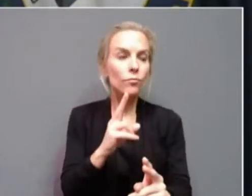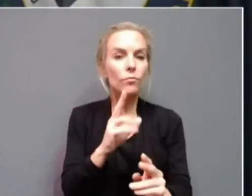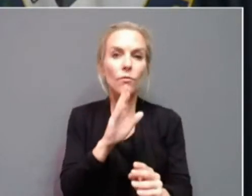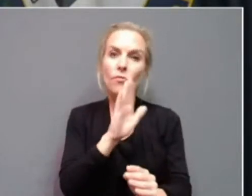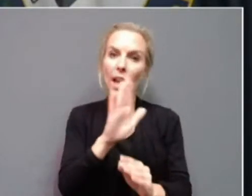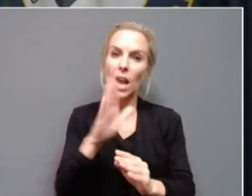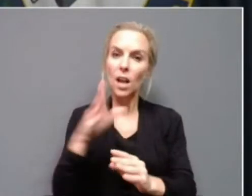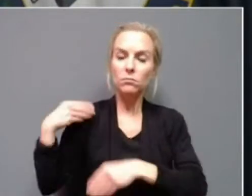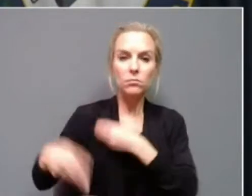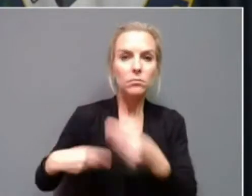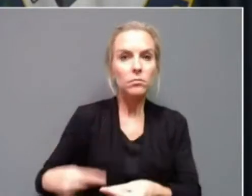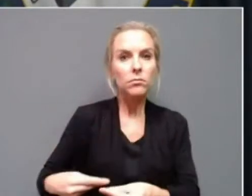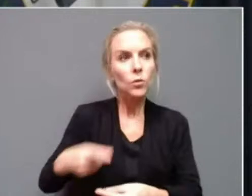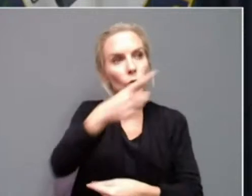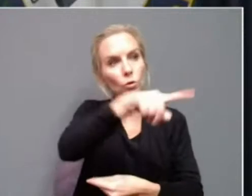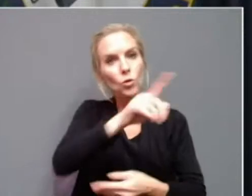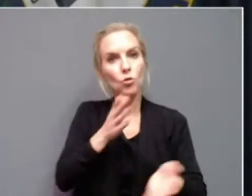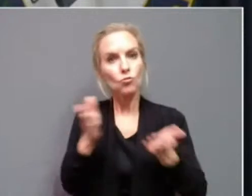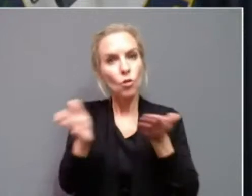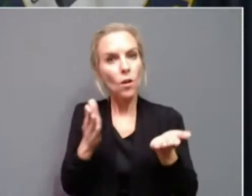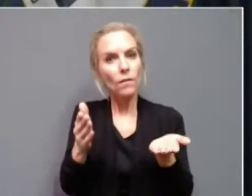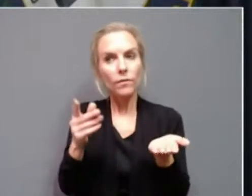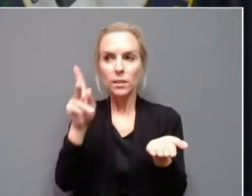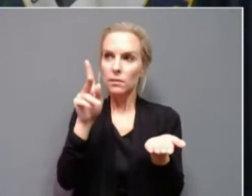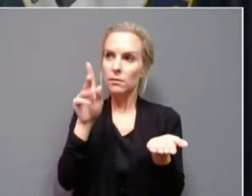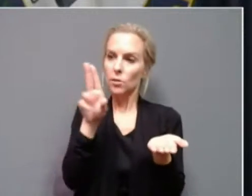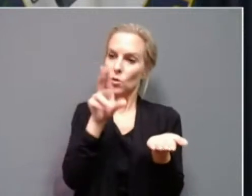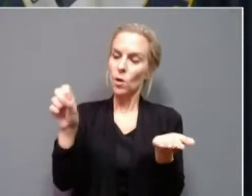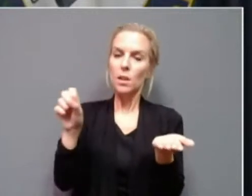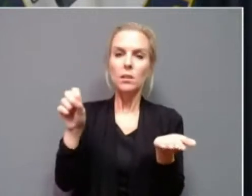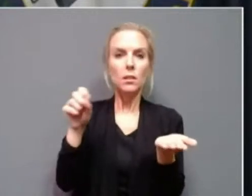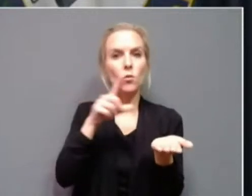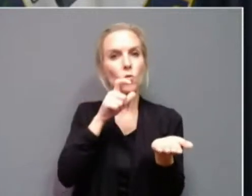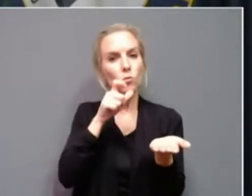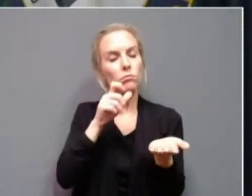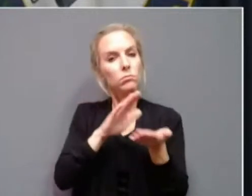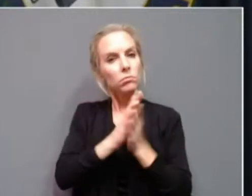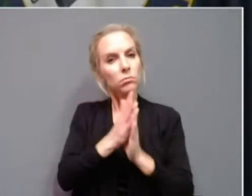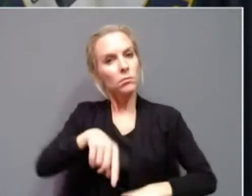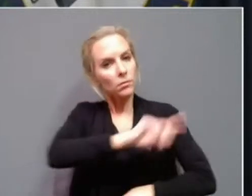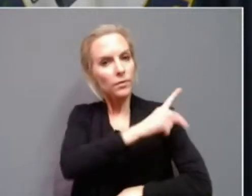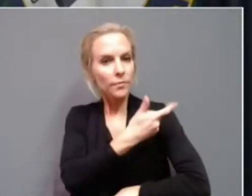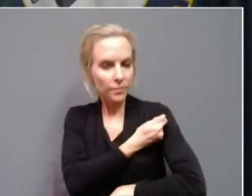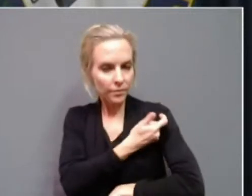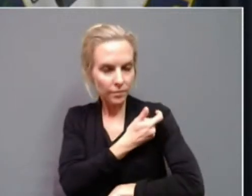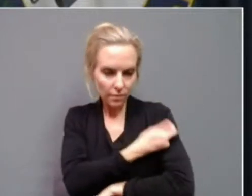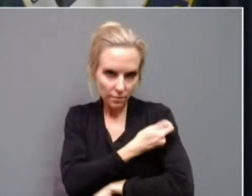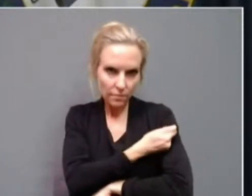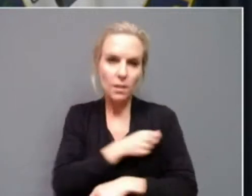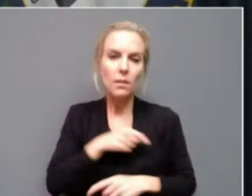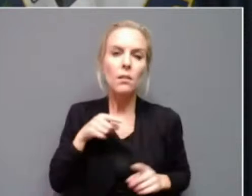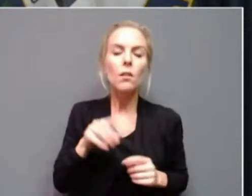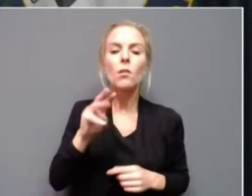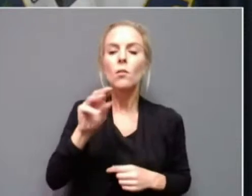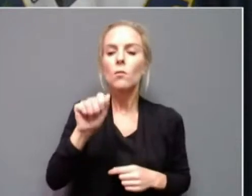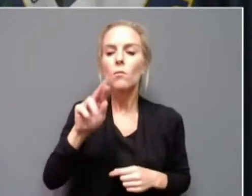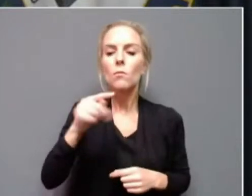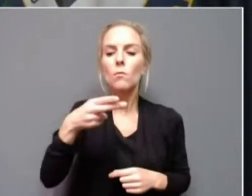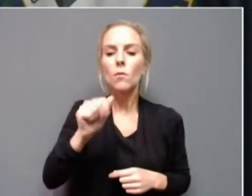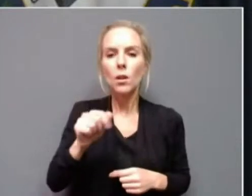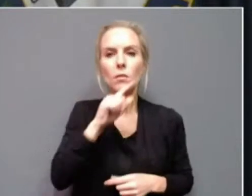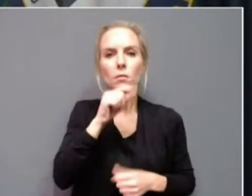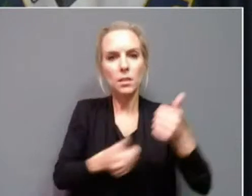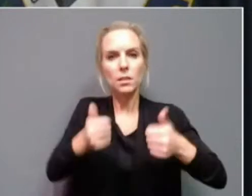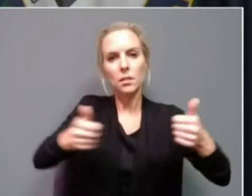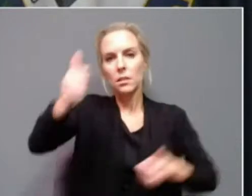that have served by getting vaccinated. So we have Martha Workman, Deputy Executive Director of the Office of Kentucky Veteran Centers. We